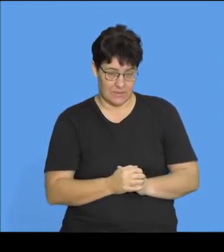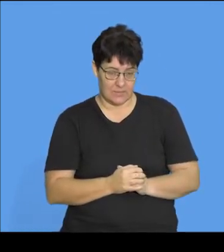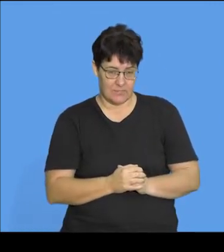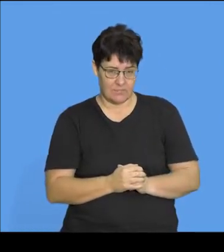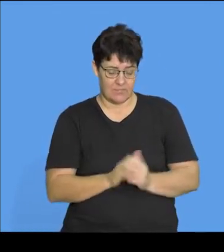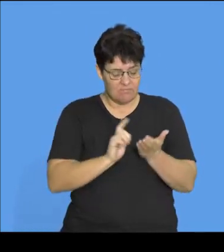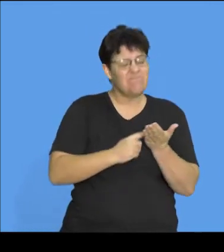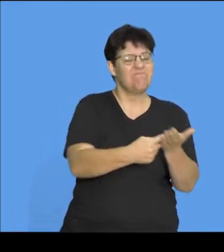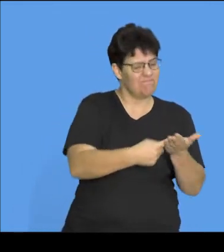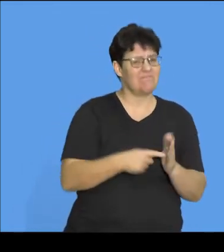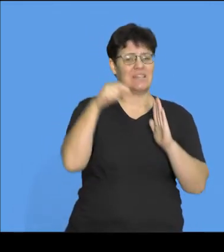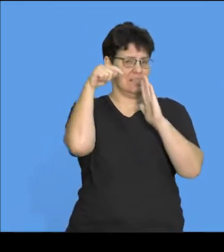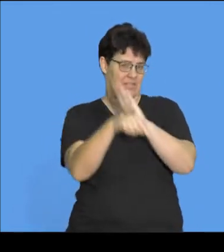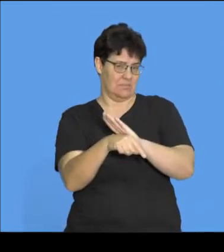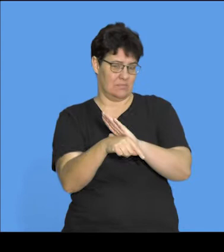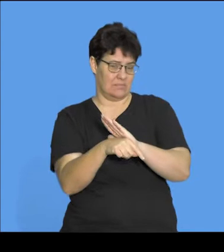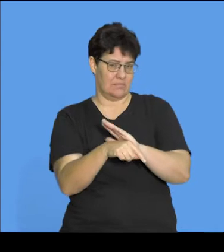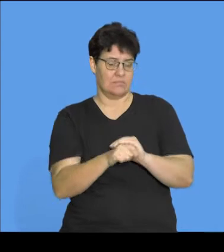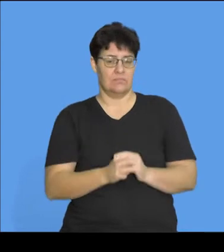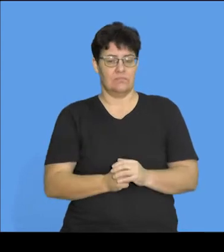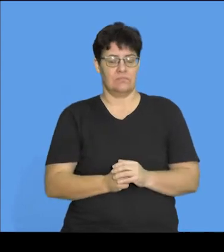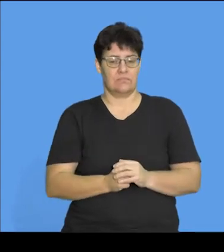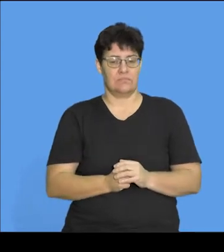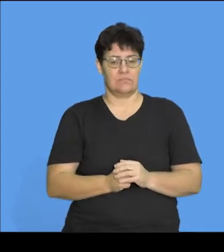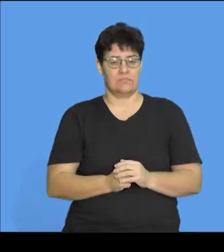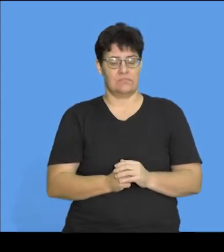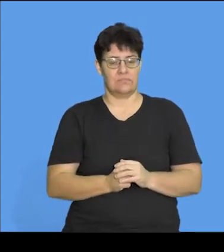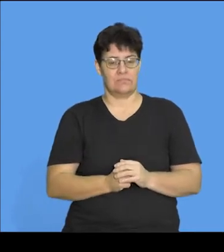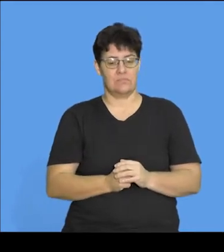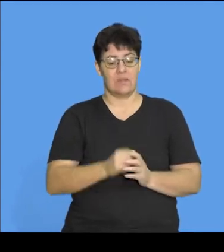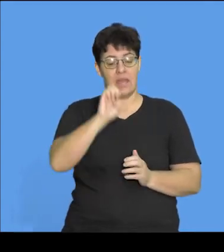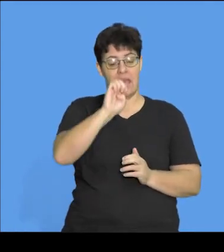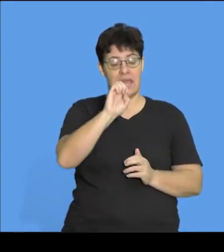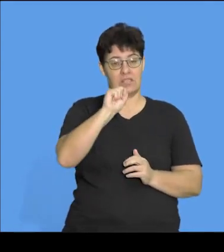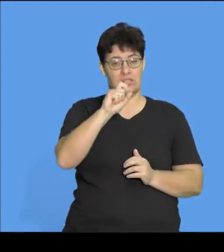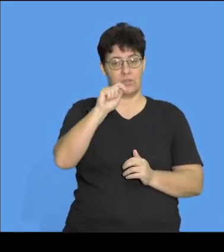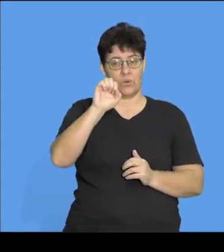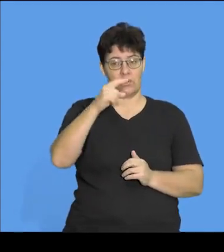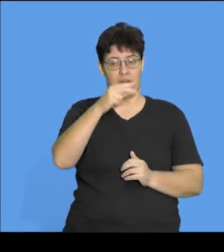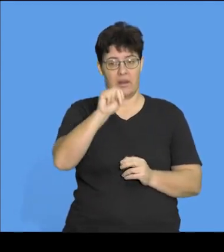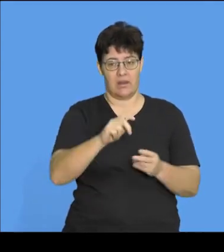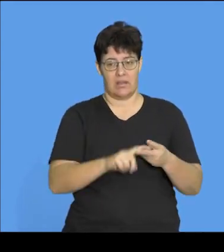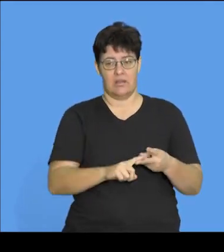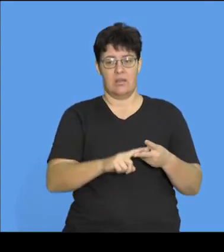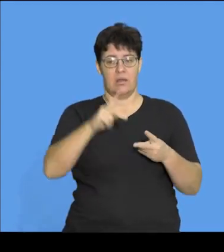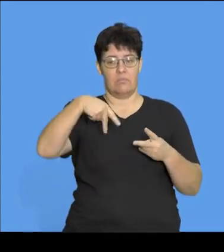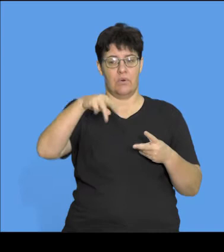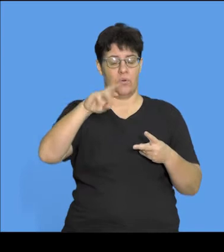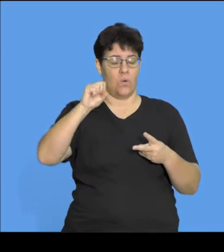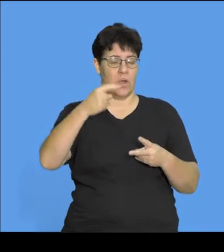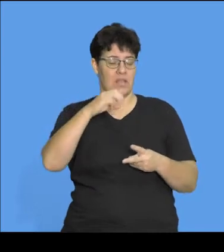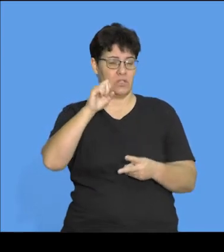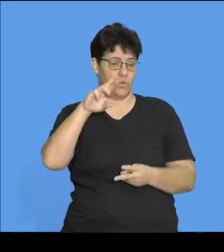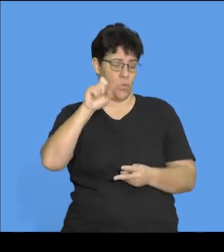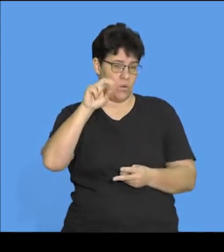detail, but it's important that we recognize that the hormone estrogen, progesterone, which are produced from the